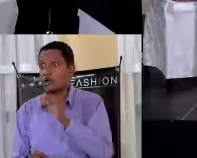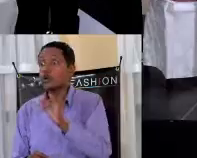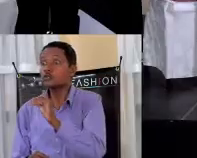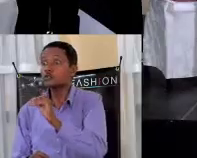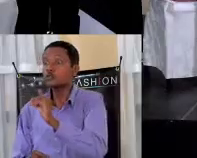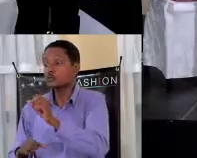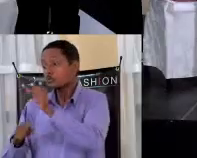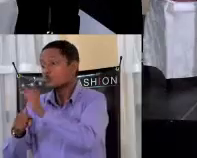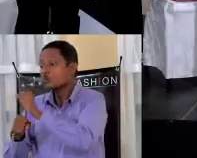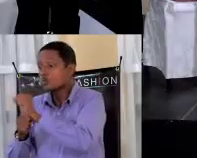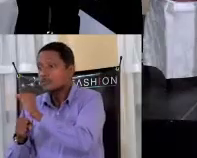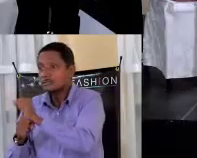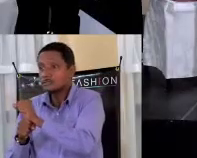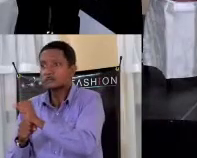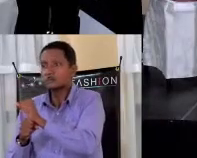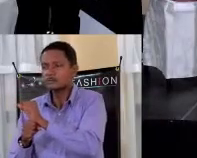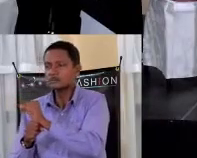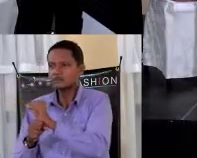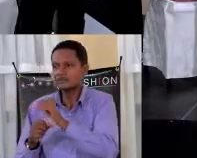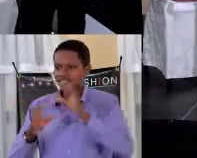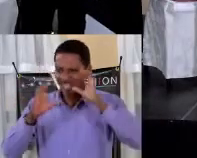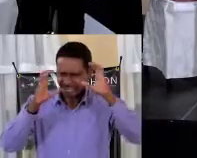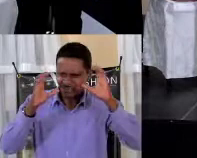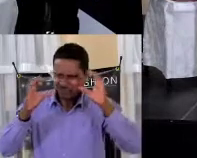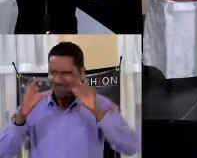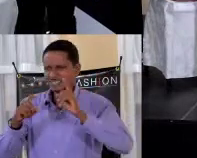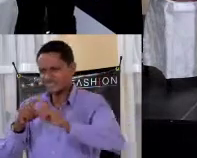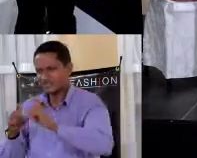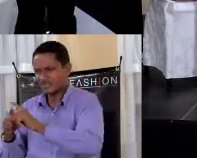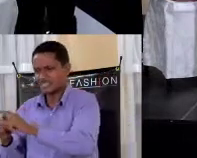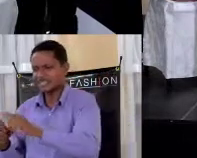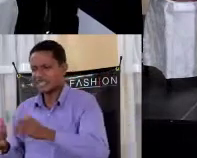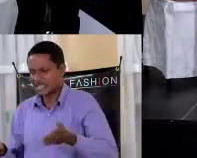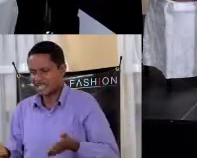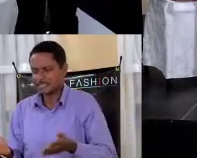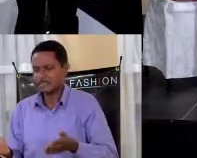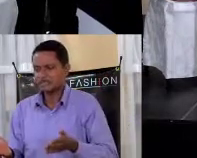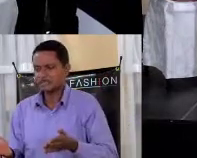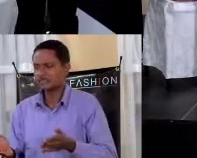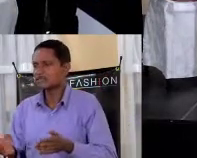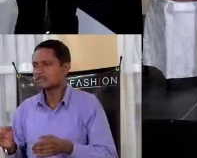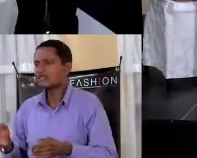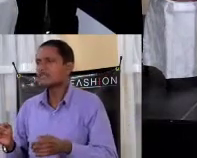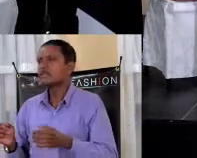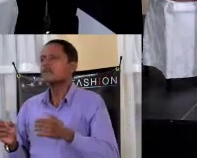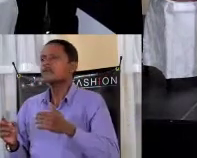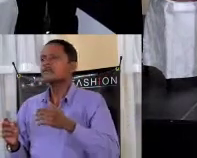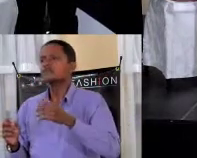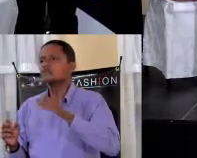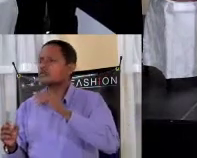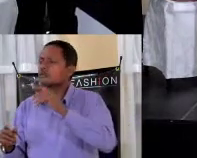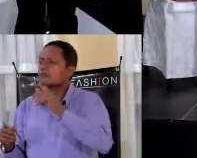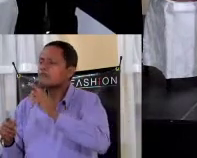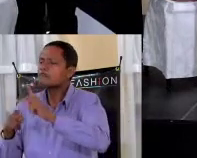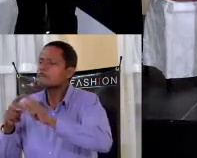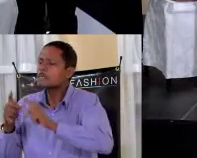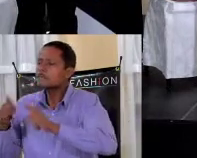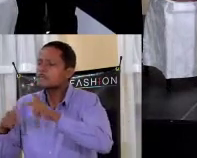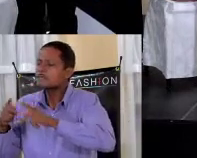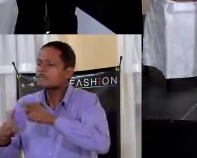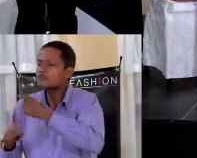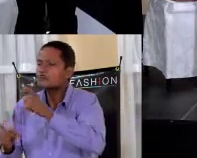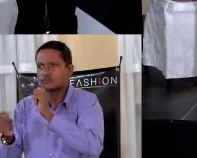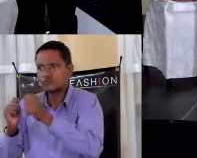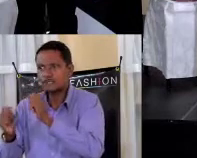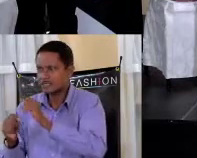So, you know, how are we going to change the mindset of the Trini? I'm just talking about the Trini here before we even reach Caribbean.